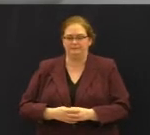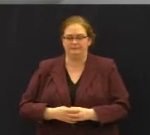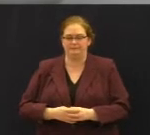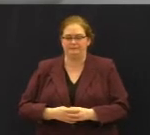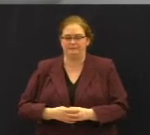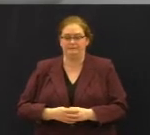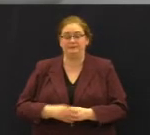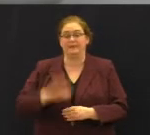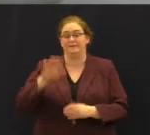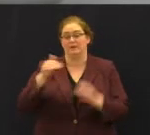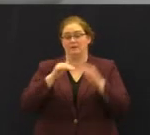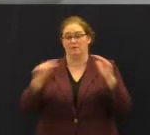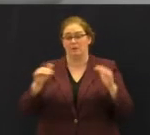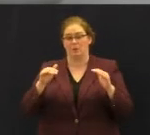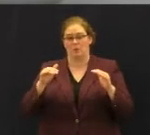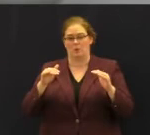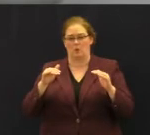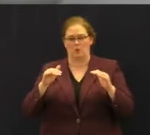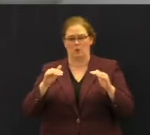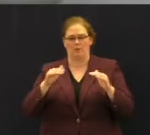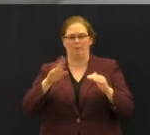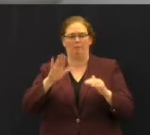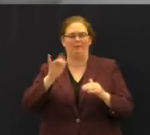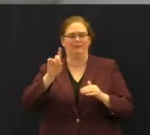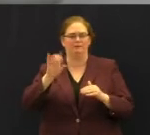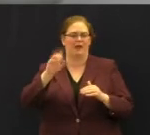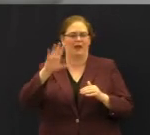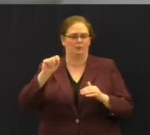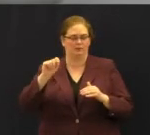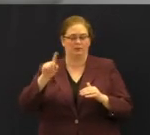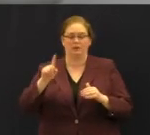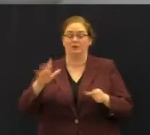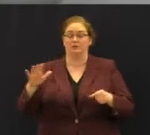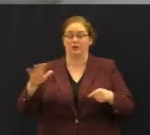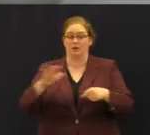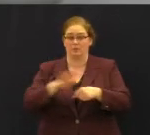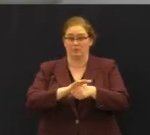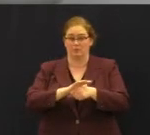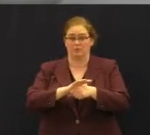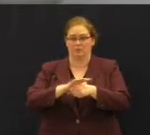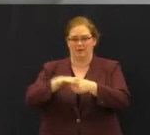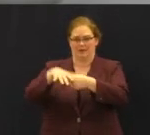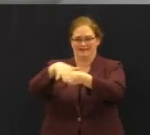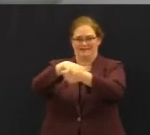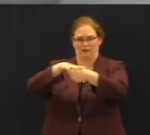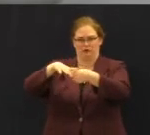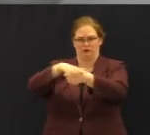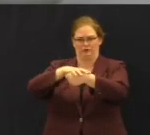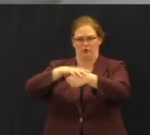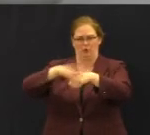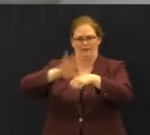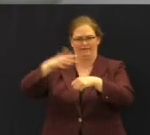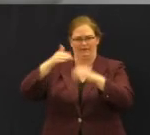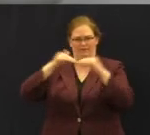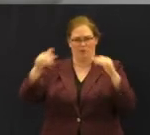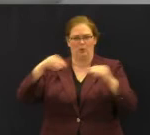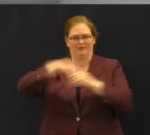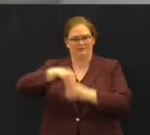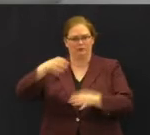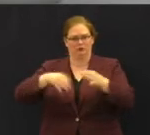The 5th floor build-out is essentially a complete build-out of a section of space on the 5th floor at the Justice